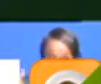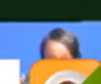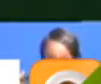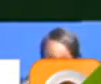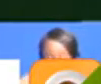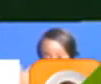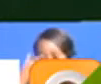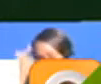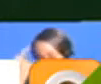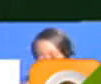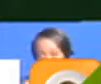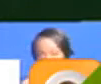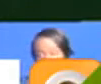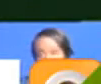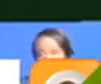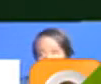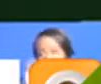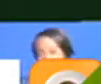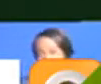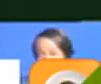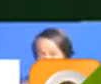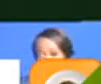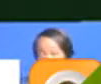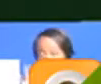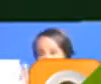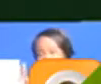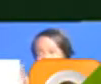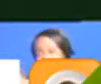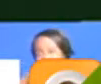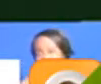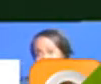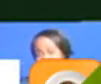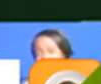won 25% in 39 counties.